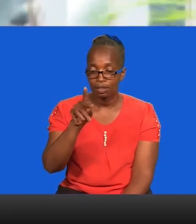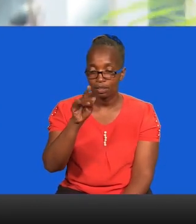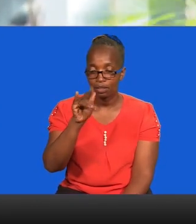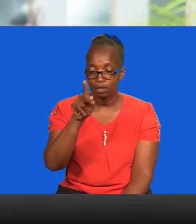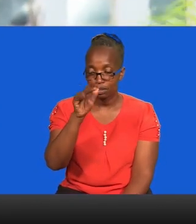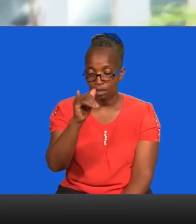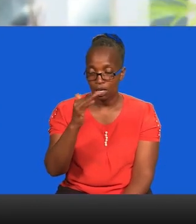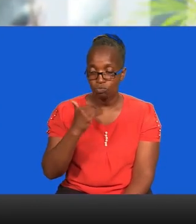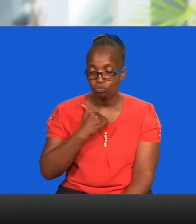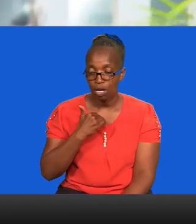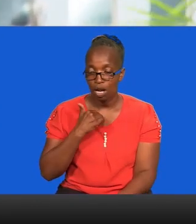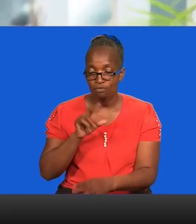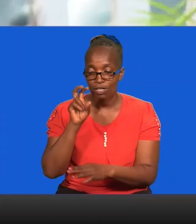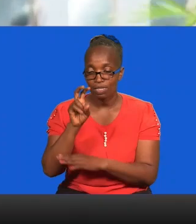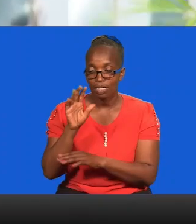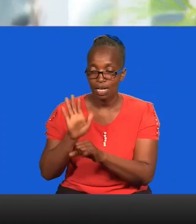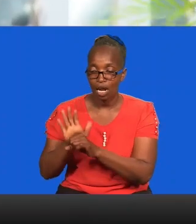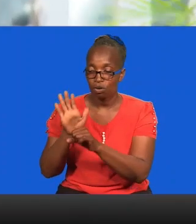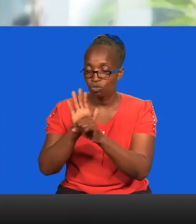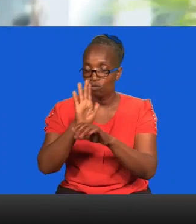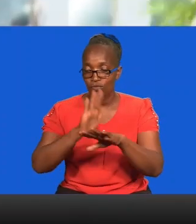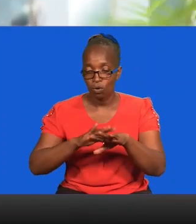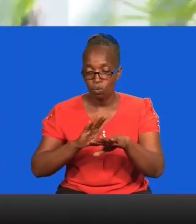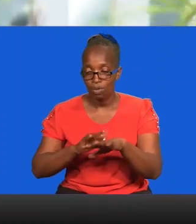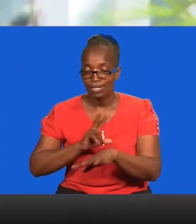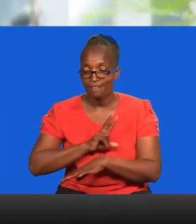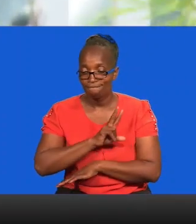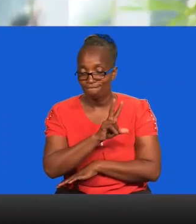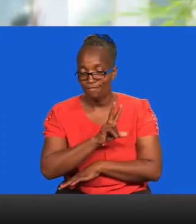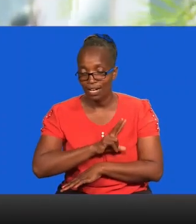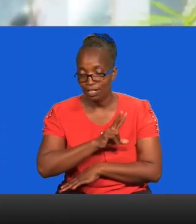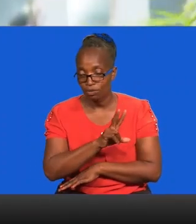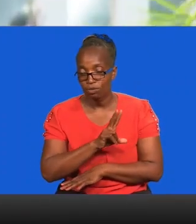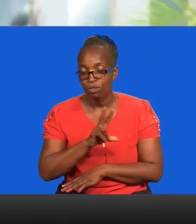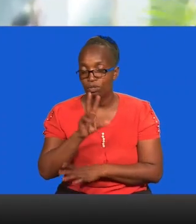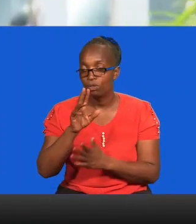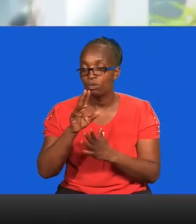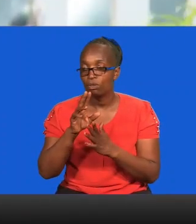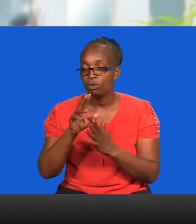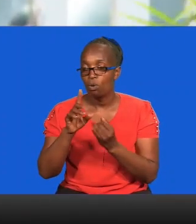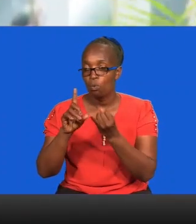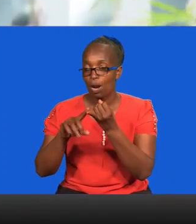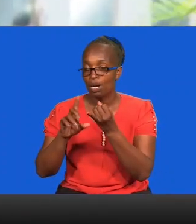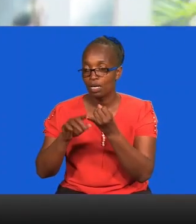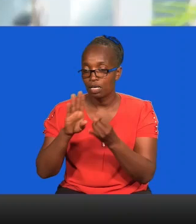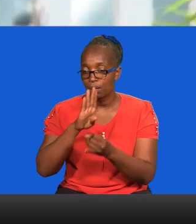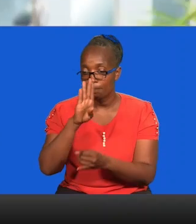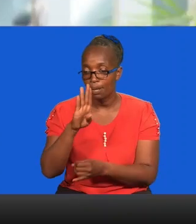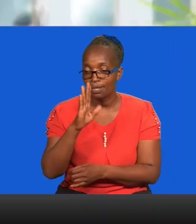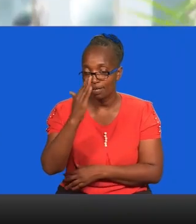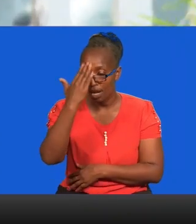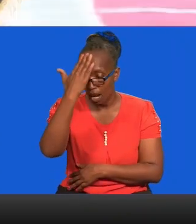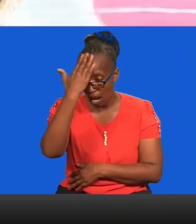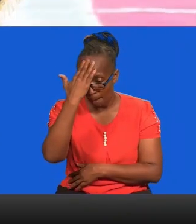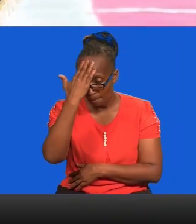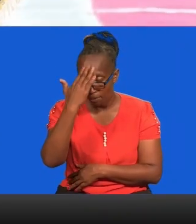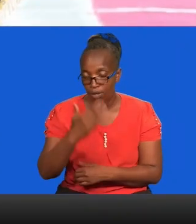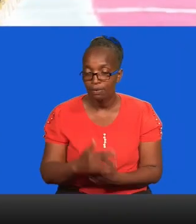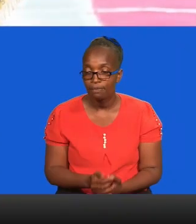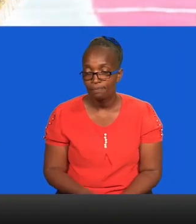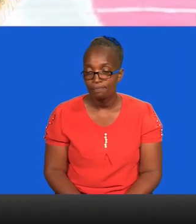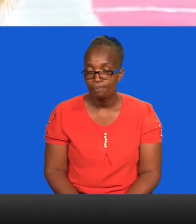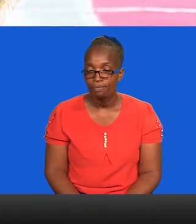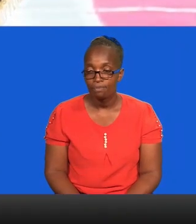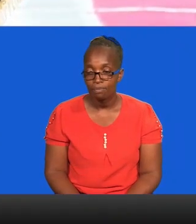virtue. But perhaps the one I may want to single out is the virtue of humility.